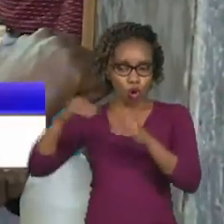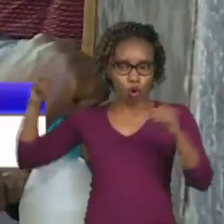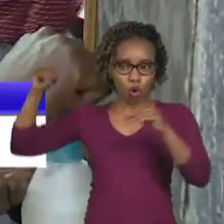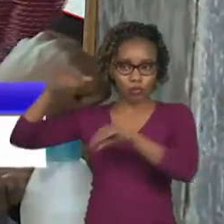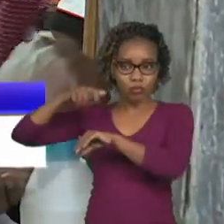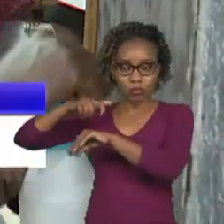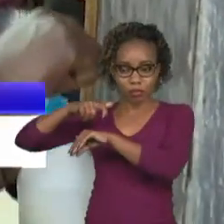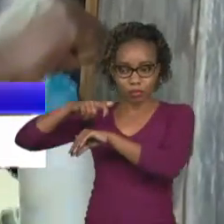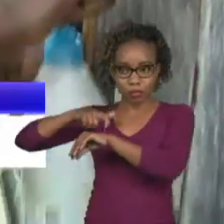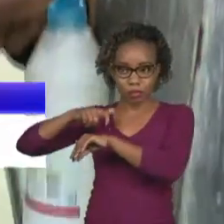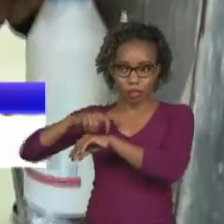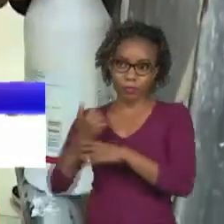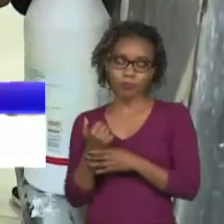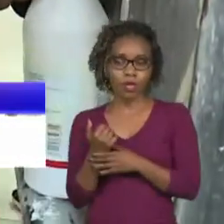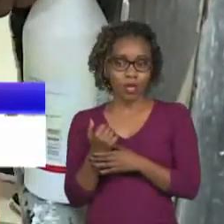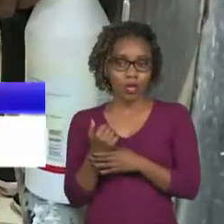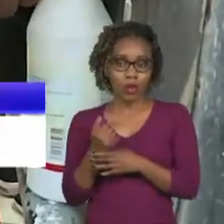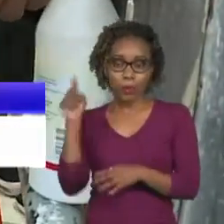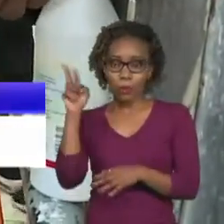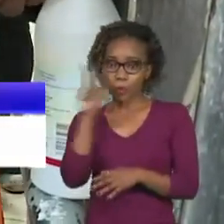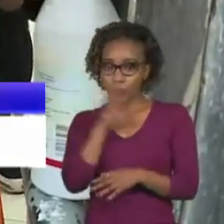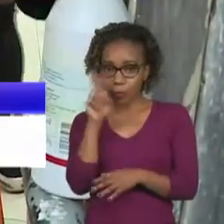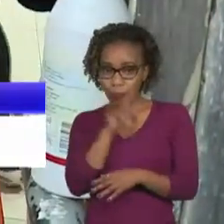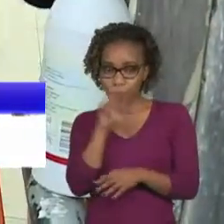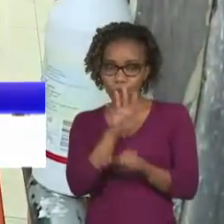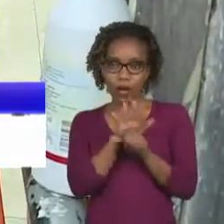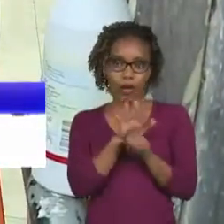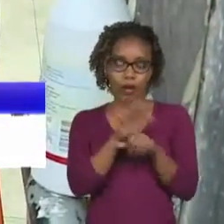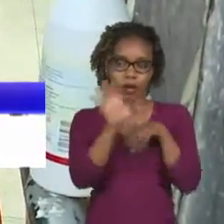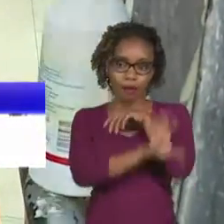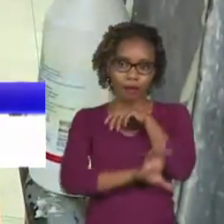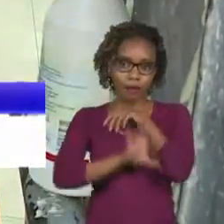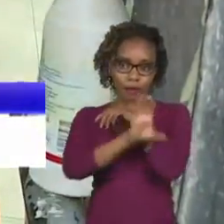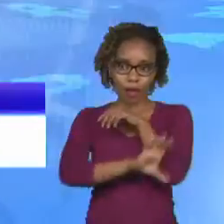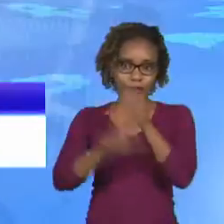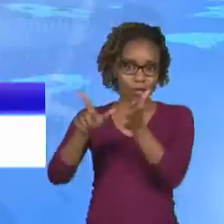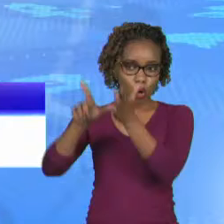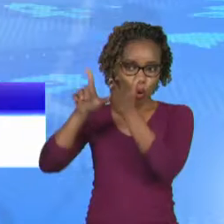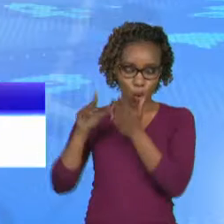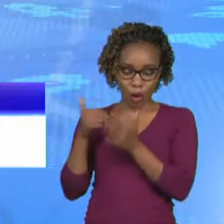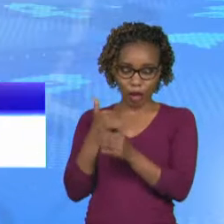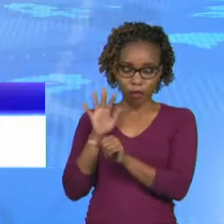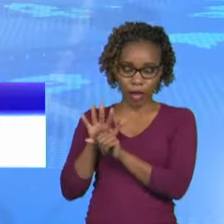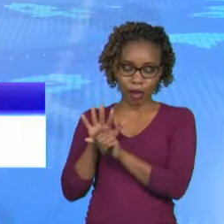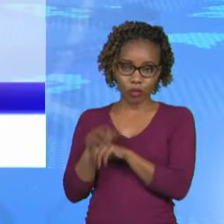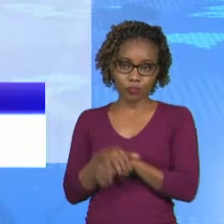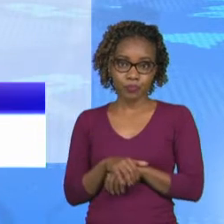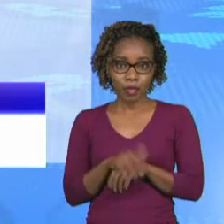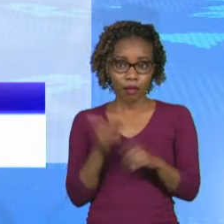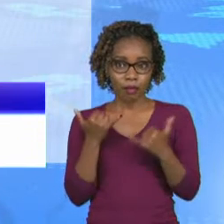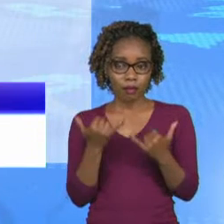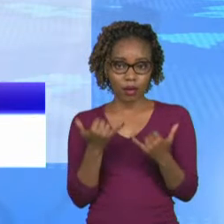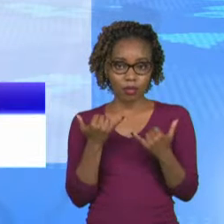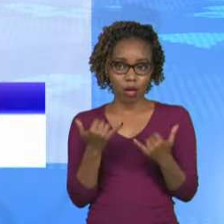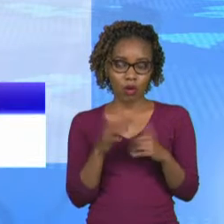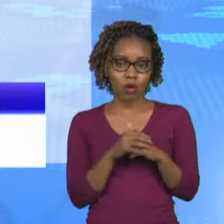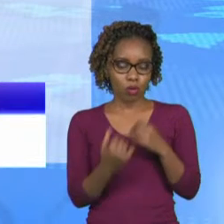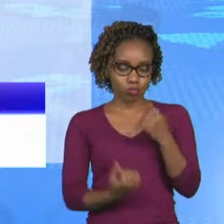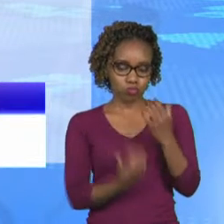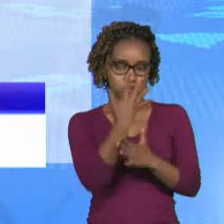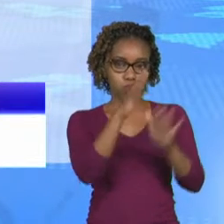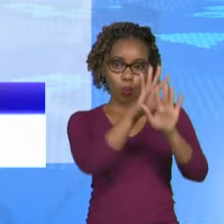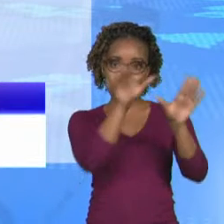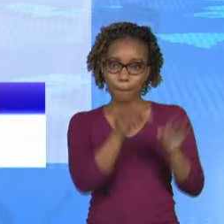say this is a red flag and the decision will bury the country in a long-term debt crisis. That tension now is majorly in the growing budget